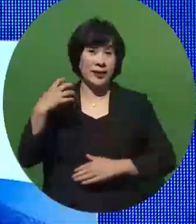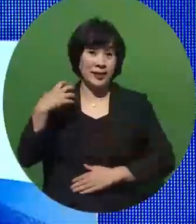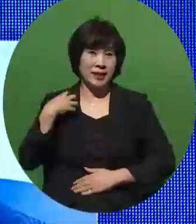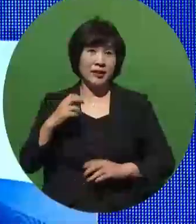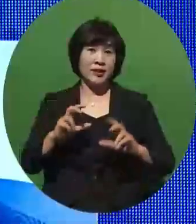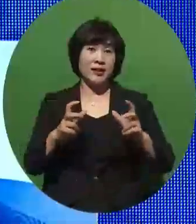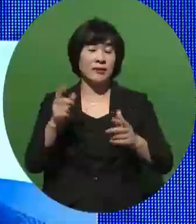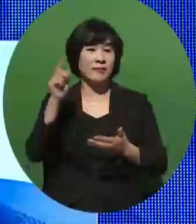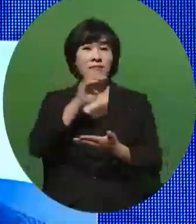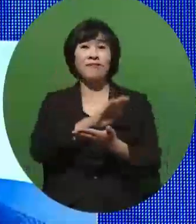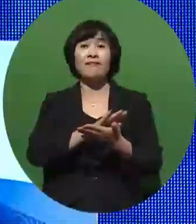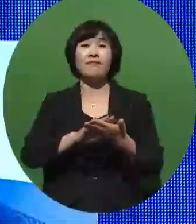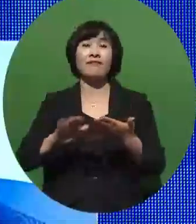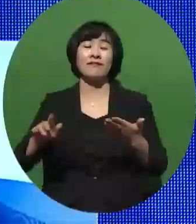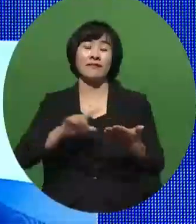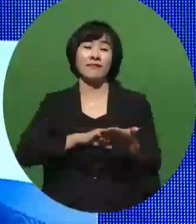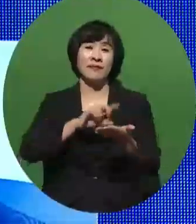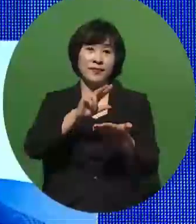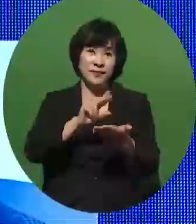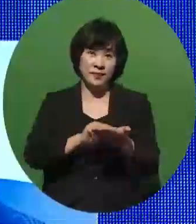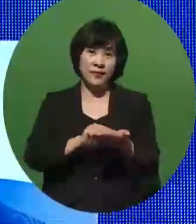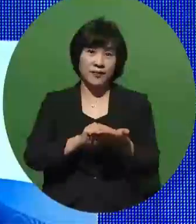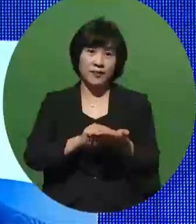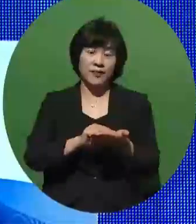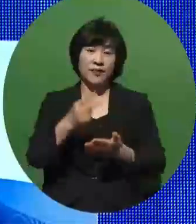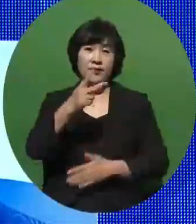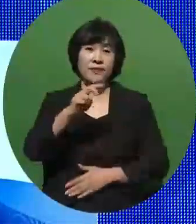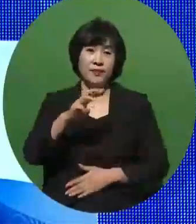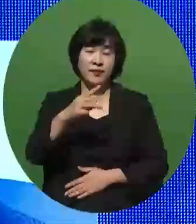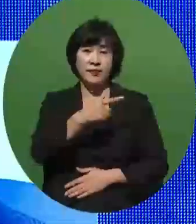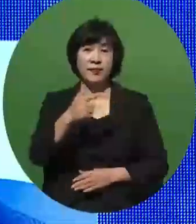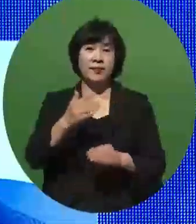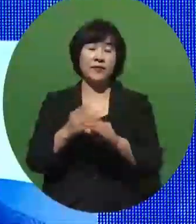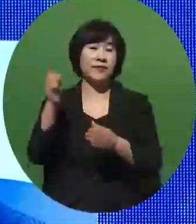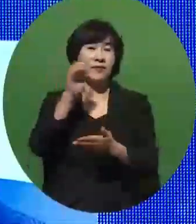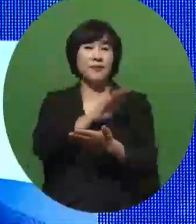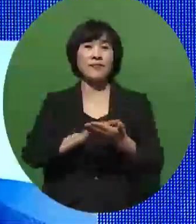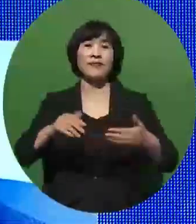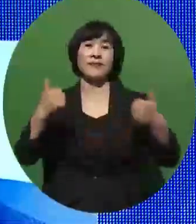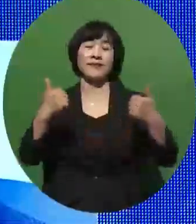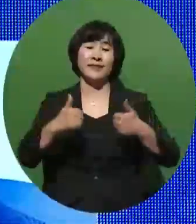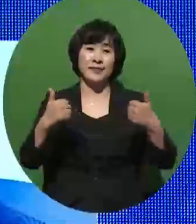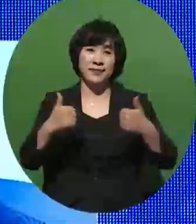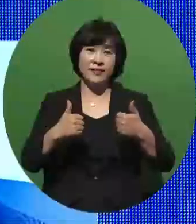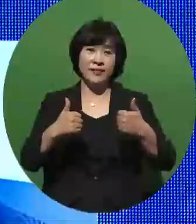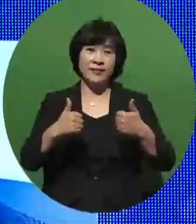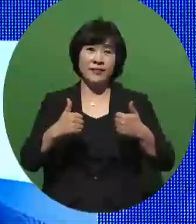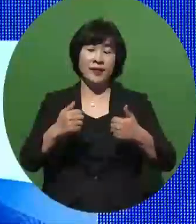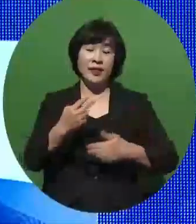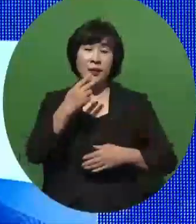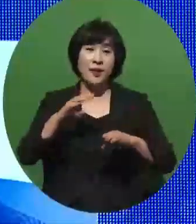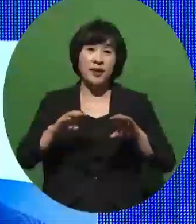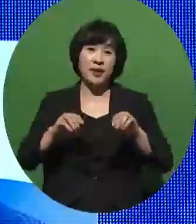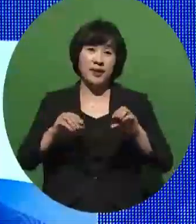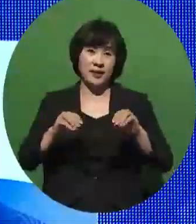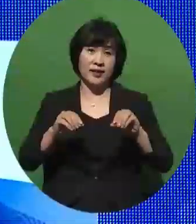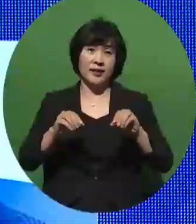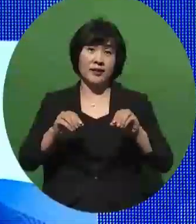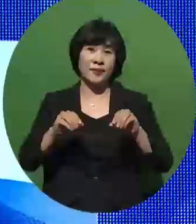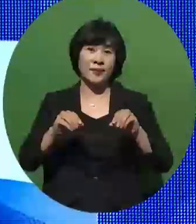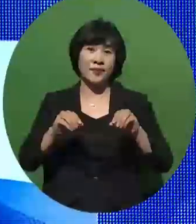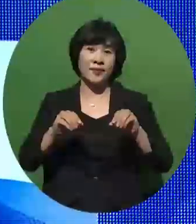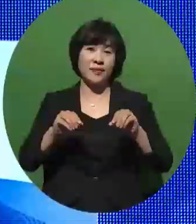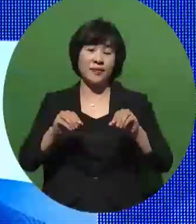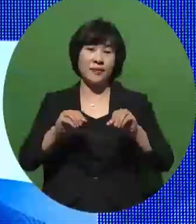that we have to find a solution to the global challenges. So under the theme of global responsibility and global peace,